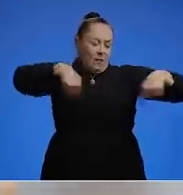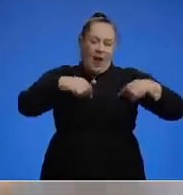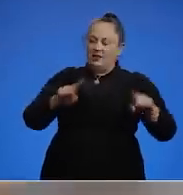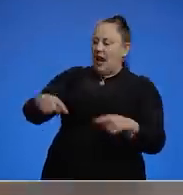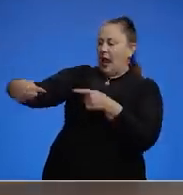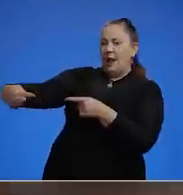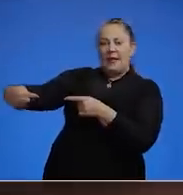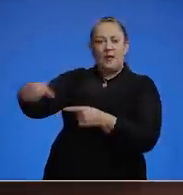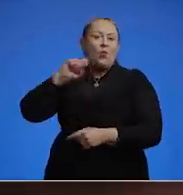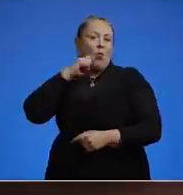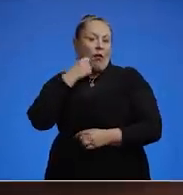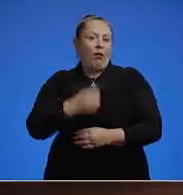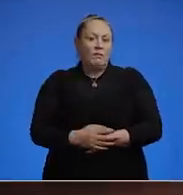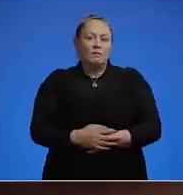enemies.